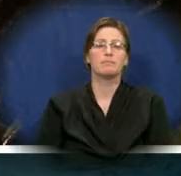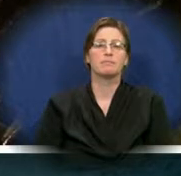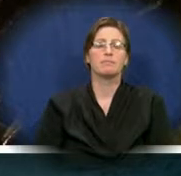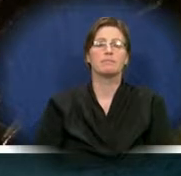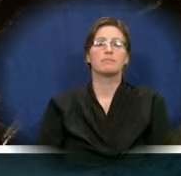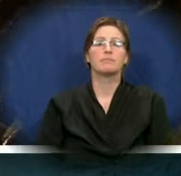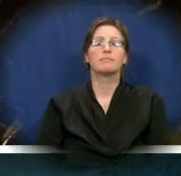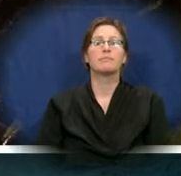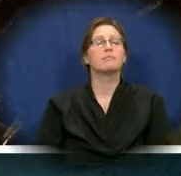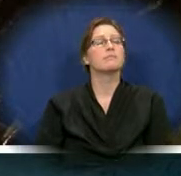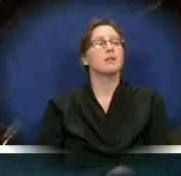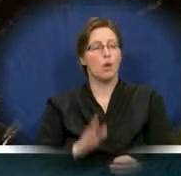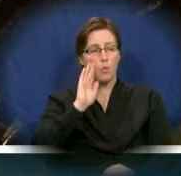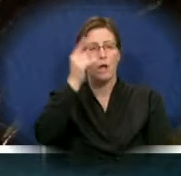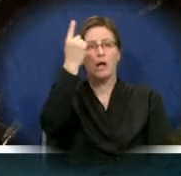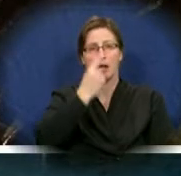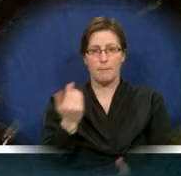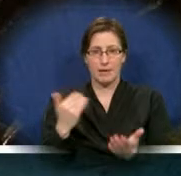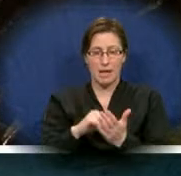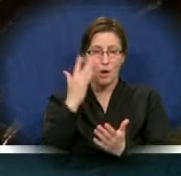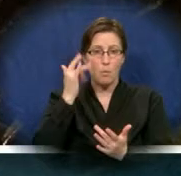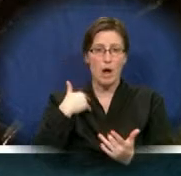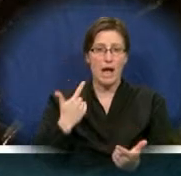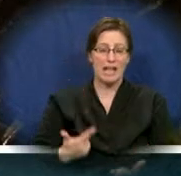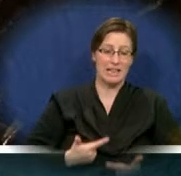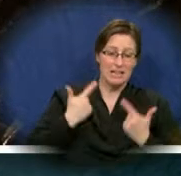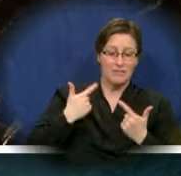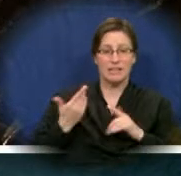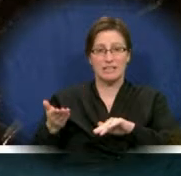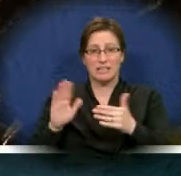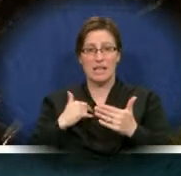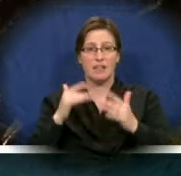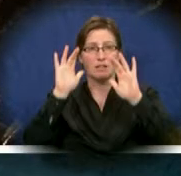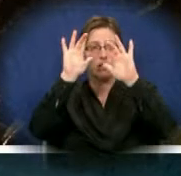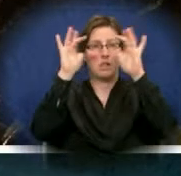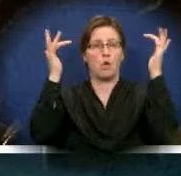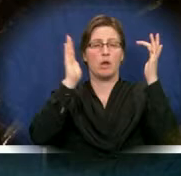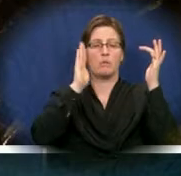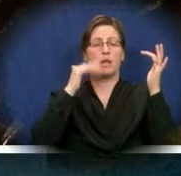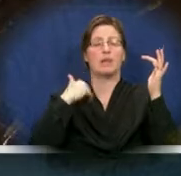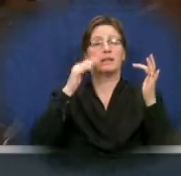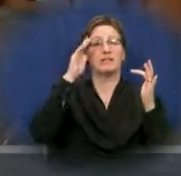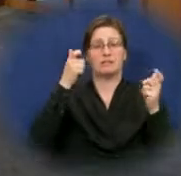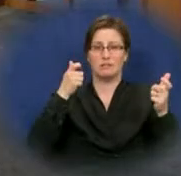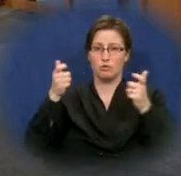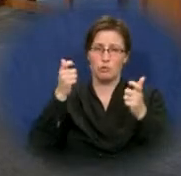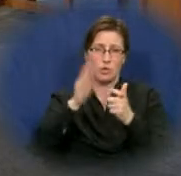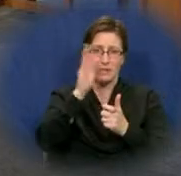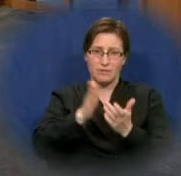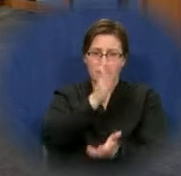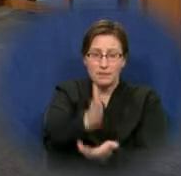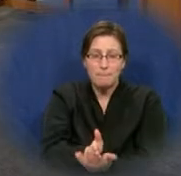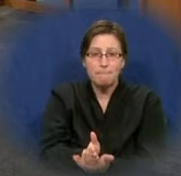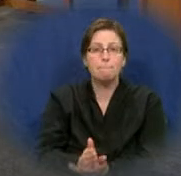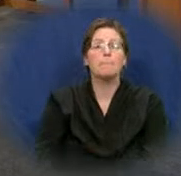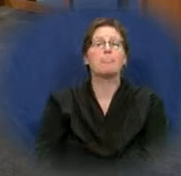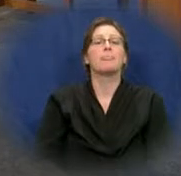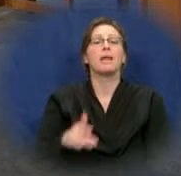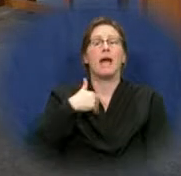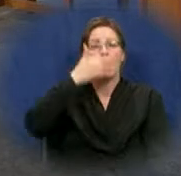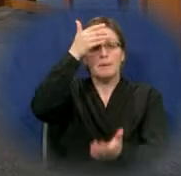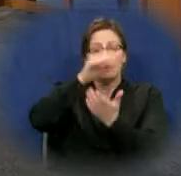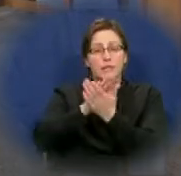of the Father. He will come again in glory to judge the living and the dead, and his kingdom will have no end. I believe in the